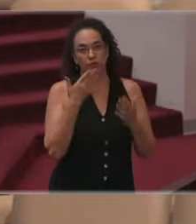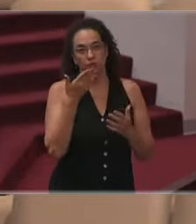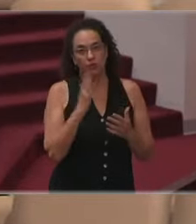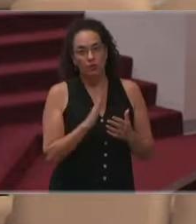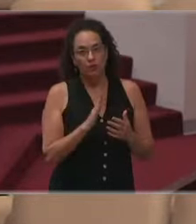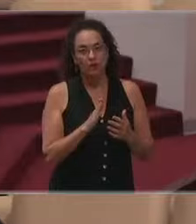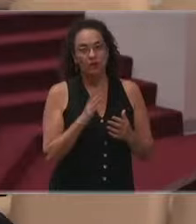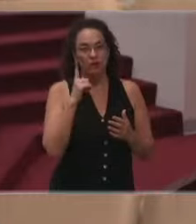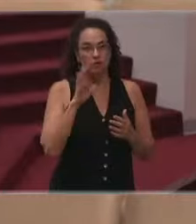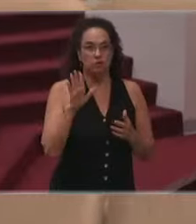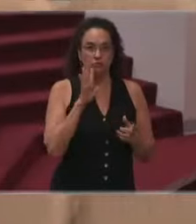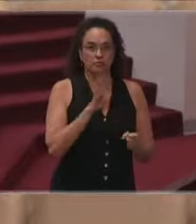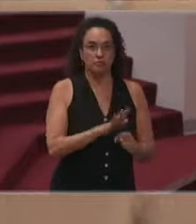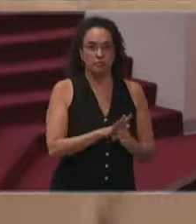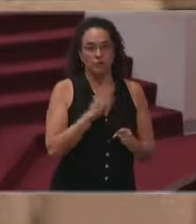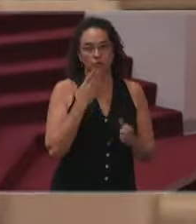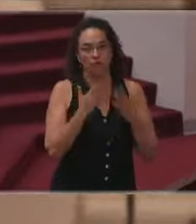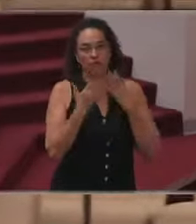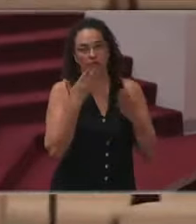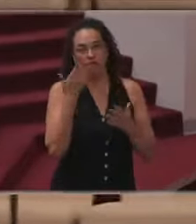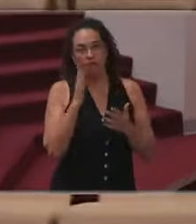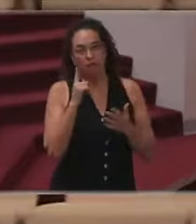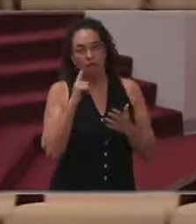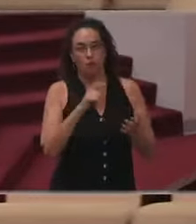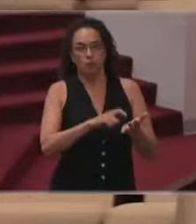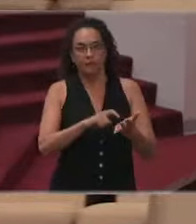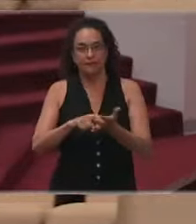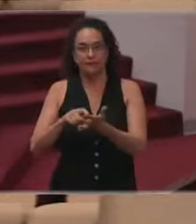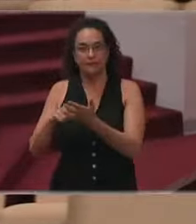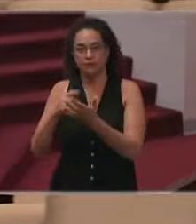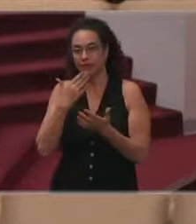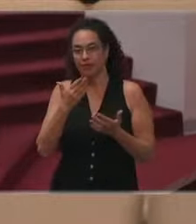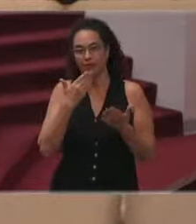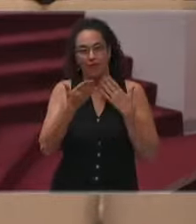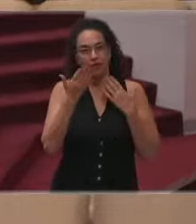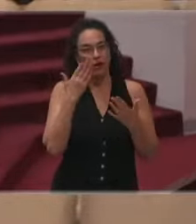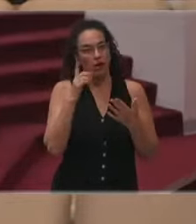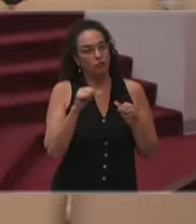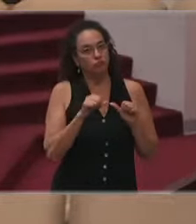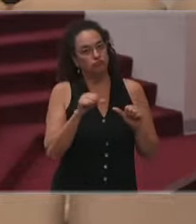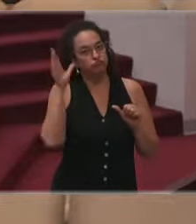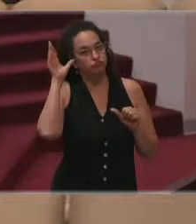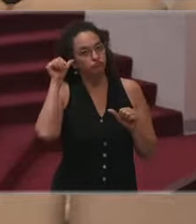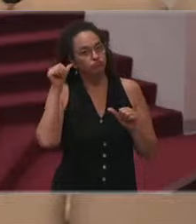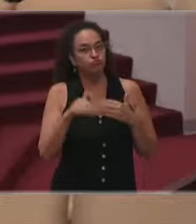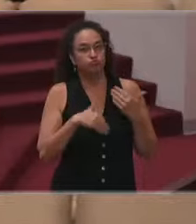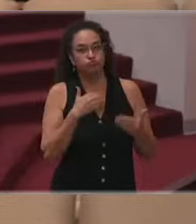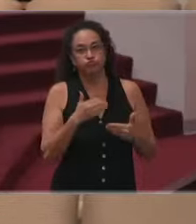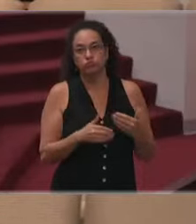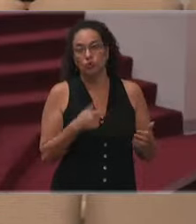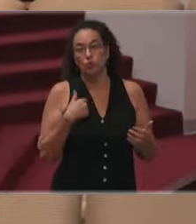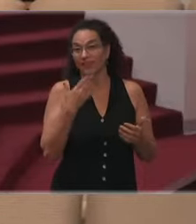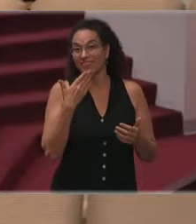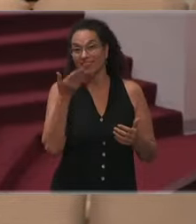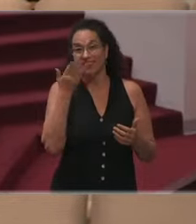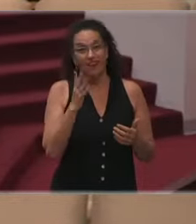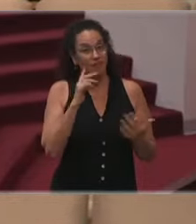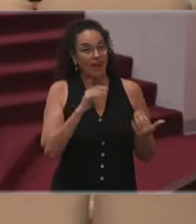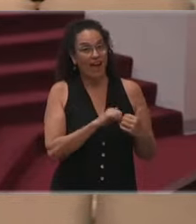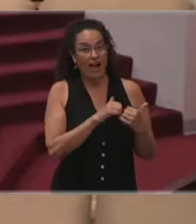commitment. We thank God for your witness. We thank God for your determination. We thank God for how you face